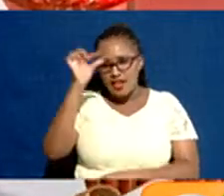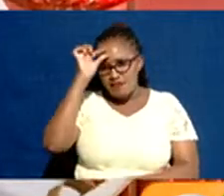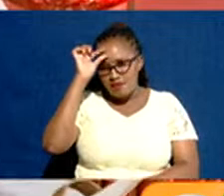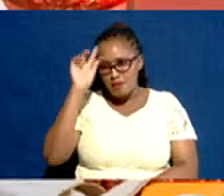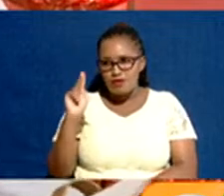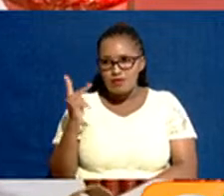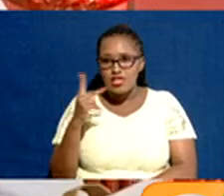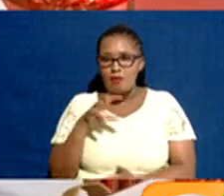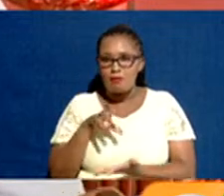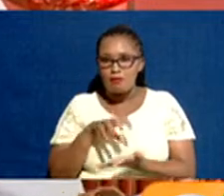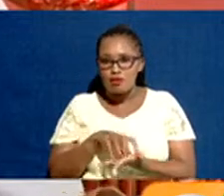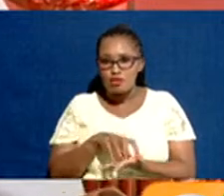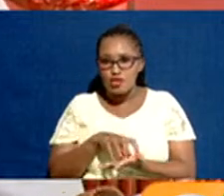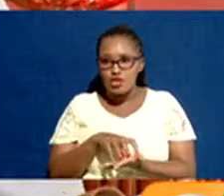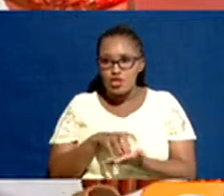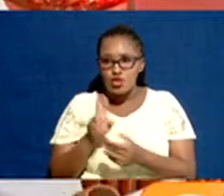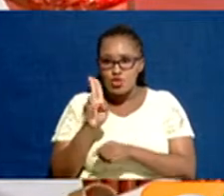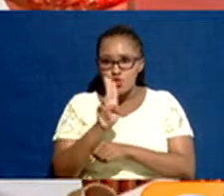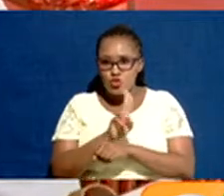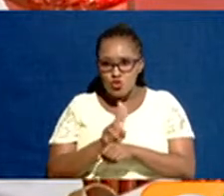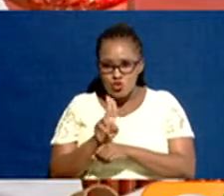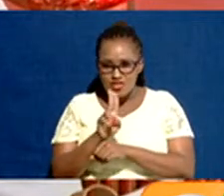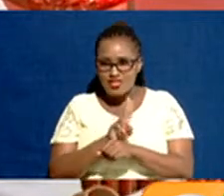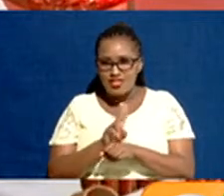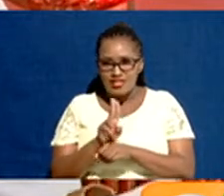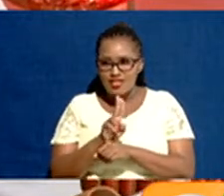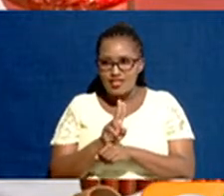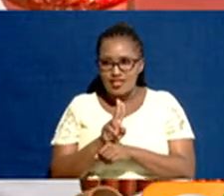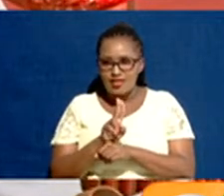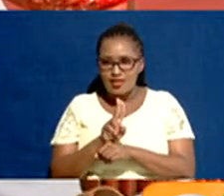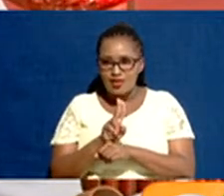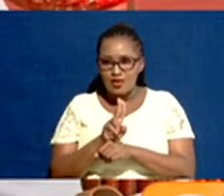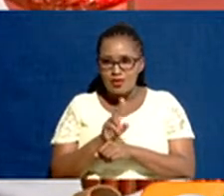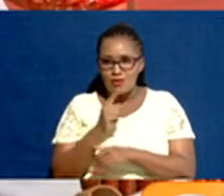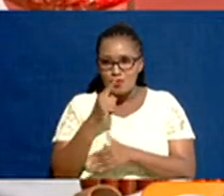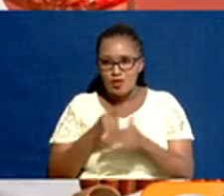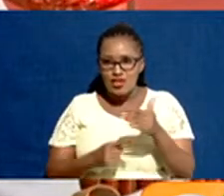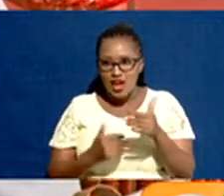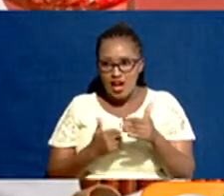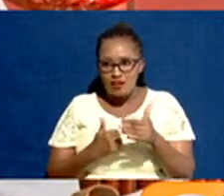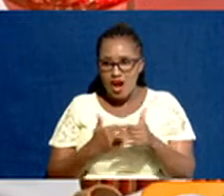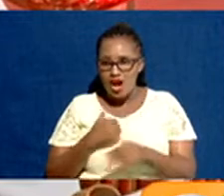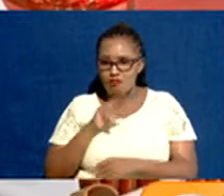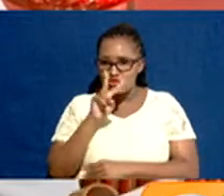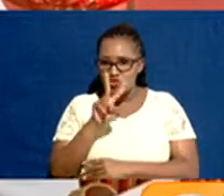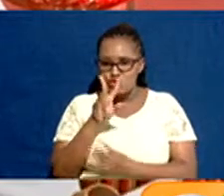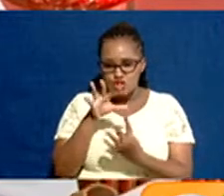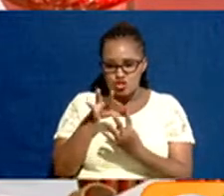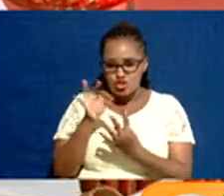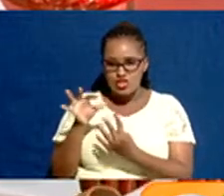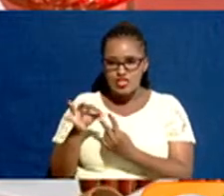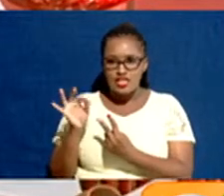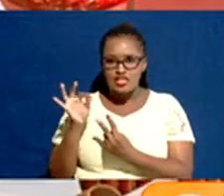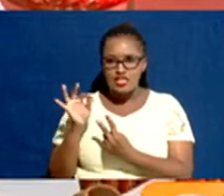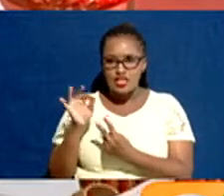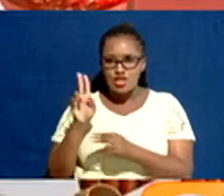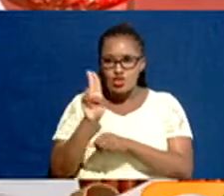position. Using his verified Twitter handle, he said on power bills, we have two choices, costly power